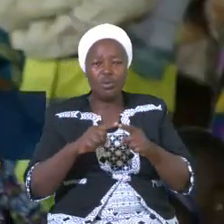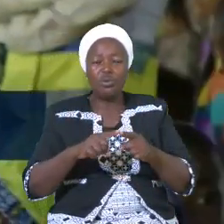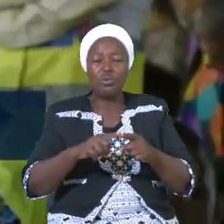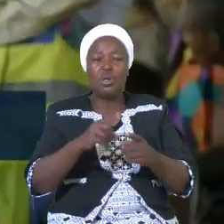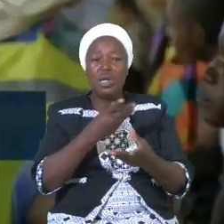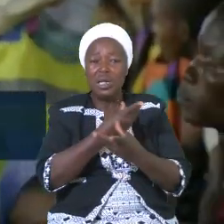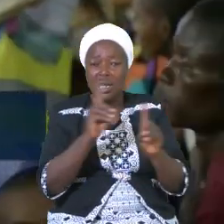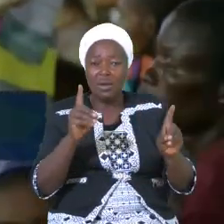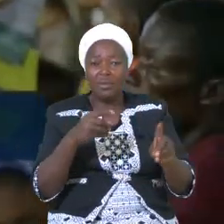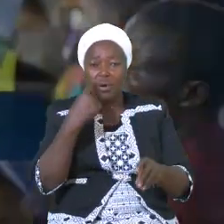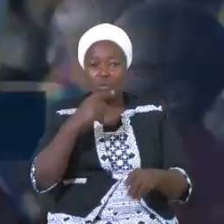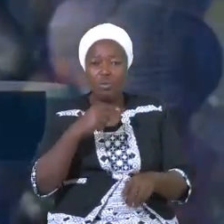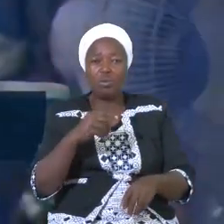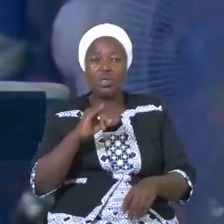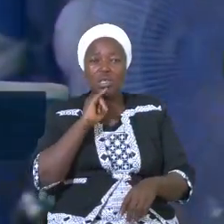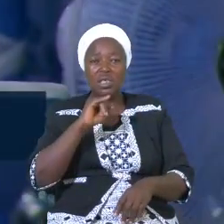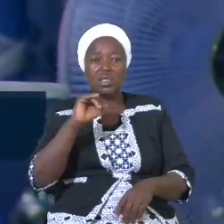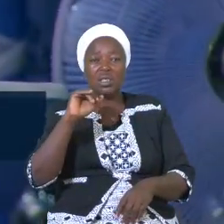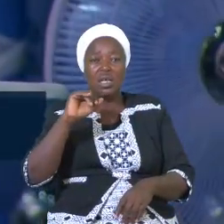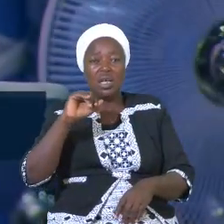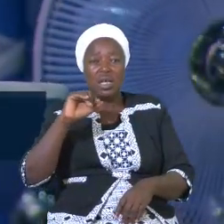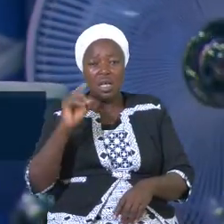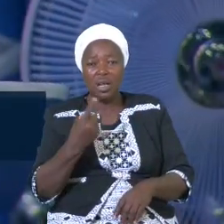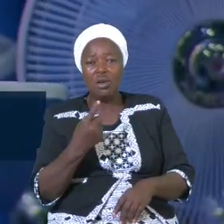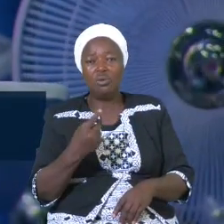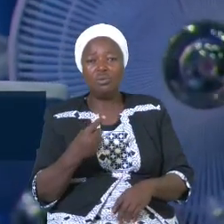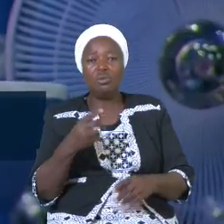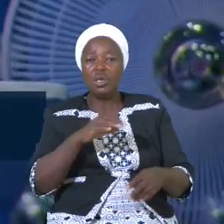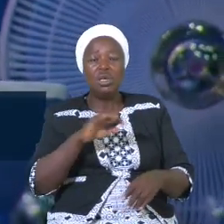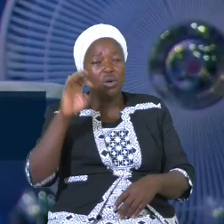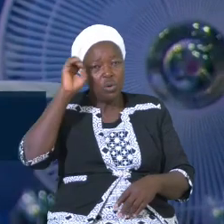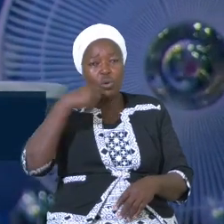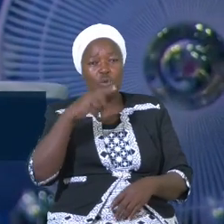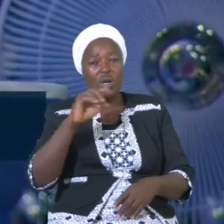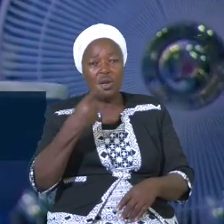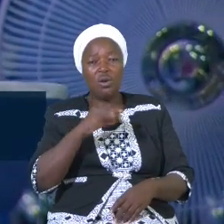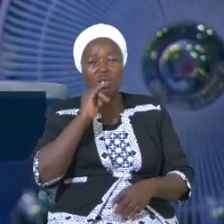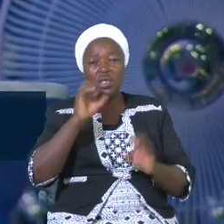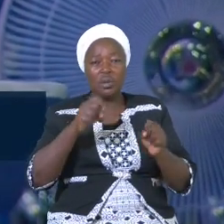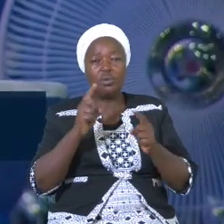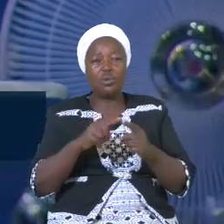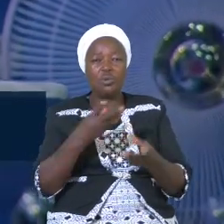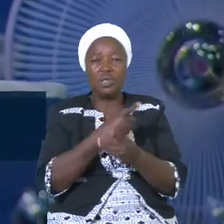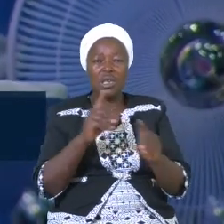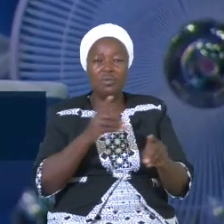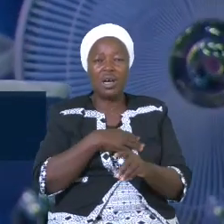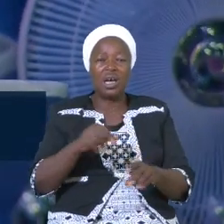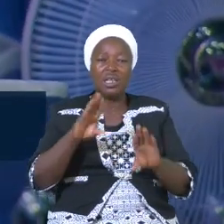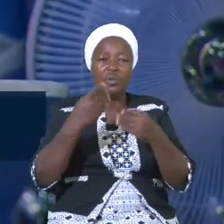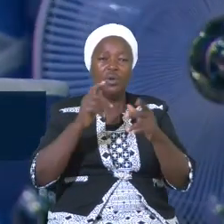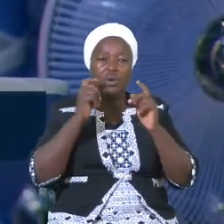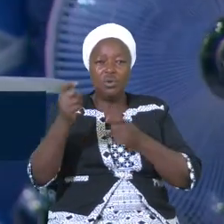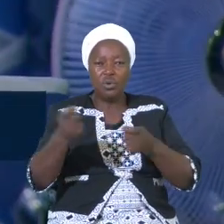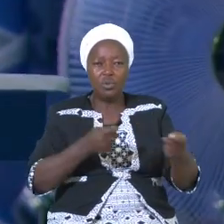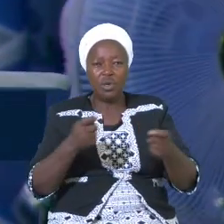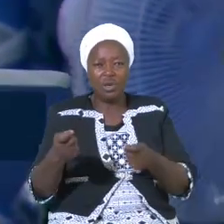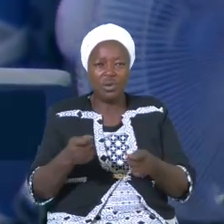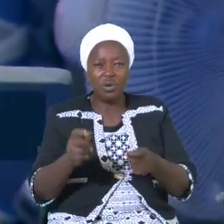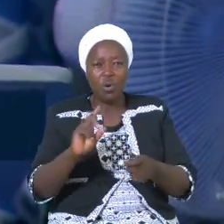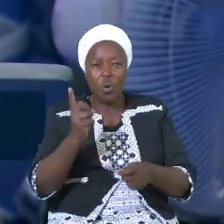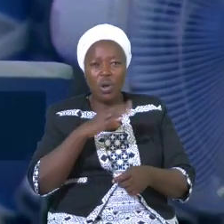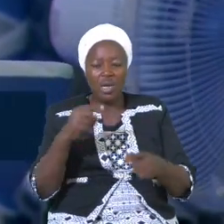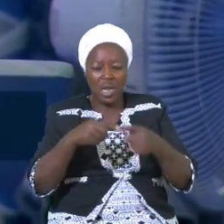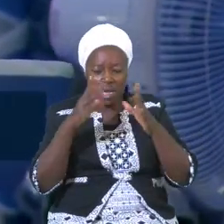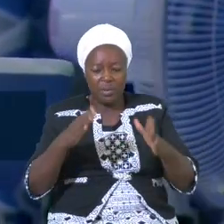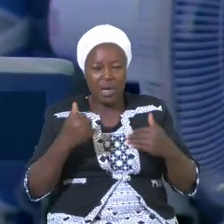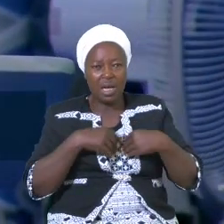heal who alone is able to give you dominion where the enemy had oppressed you